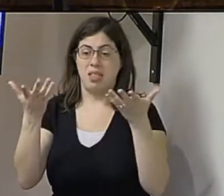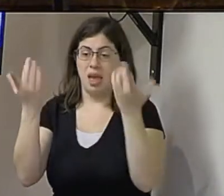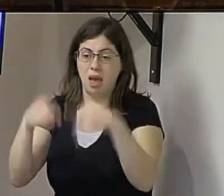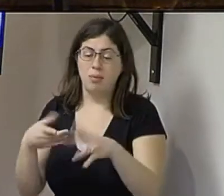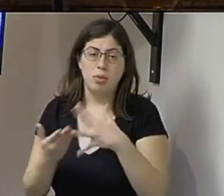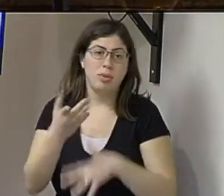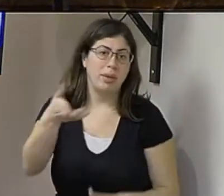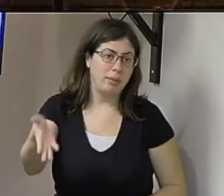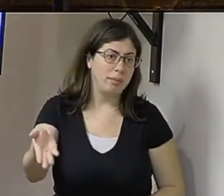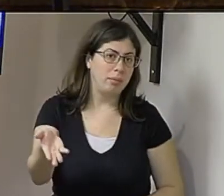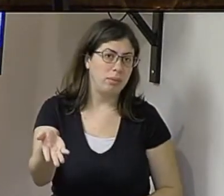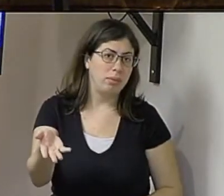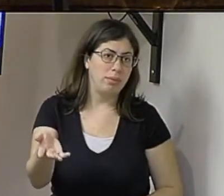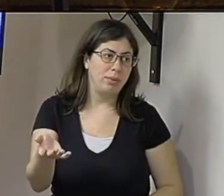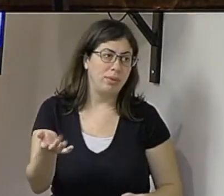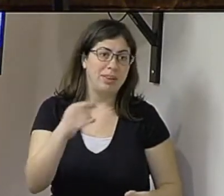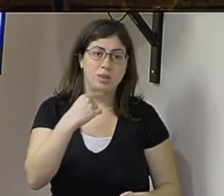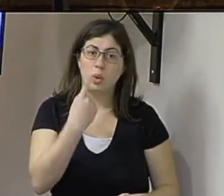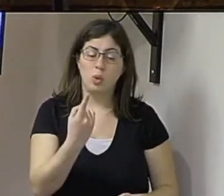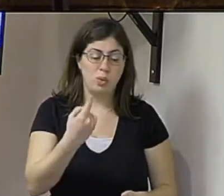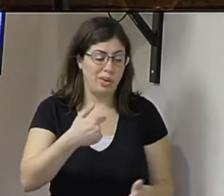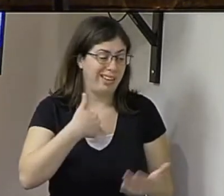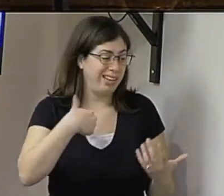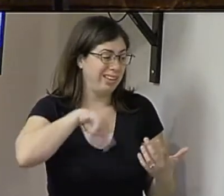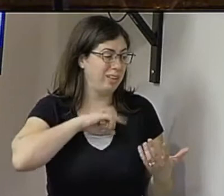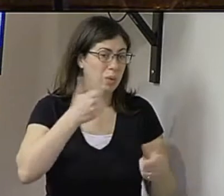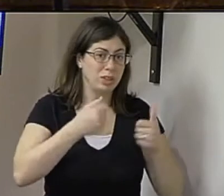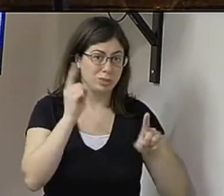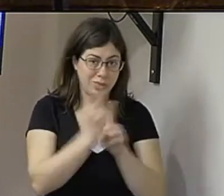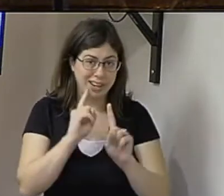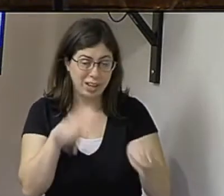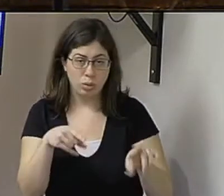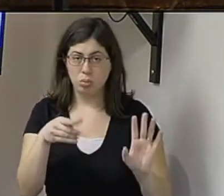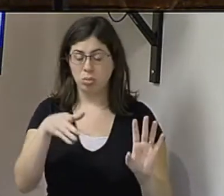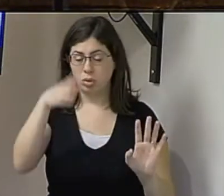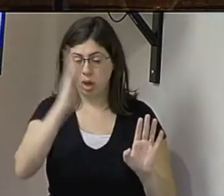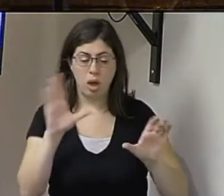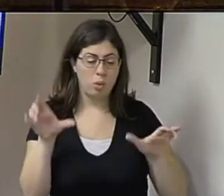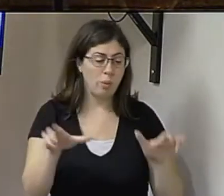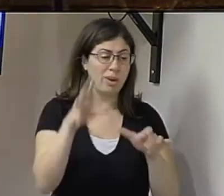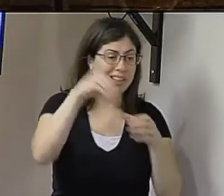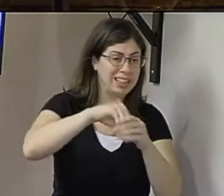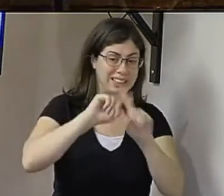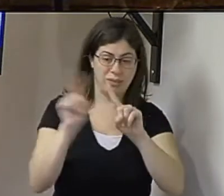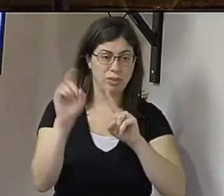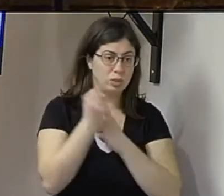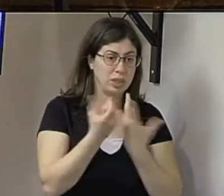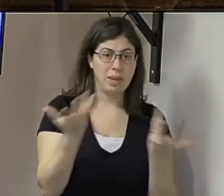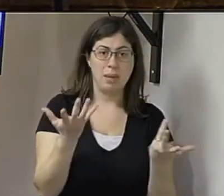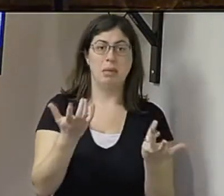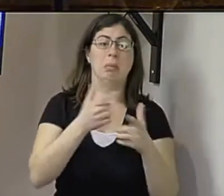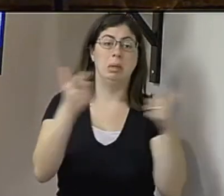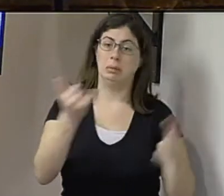that. We're not really necessarily told which of those is the right answer. We're told that God works through all these situations. Hey, maybe she made a